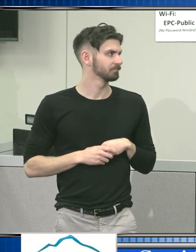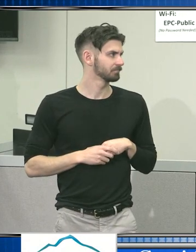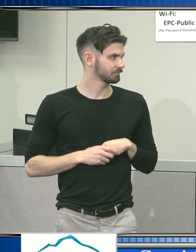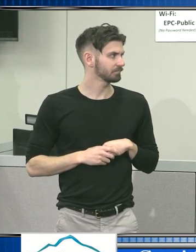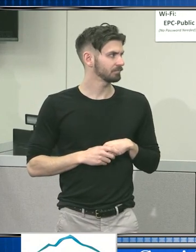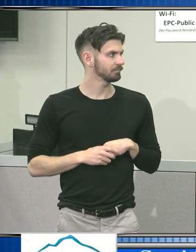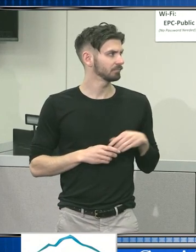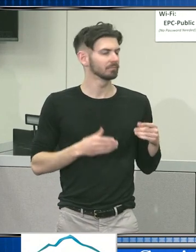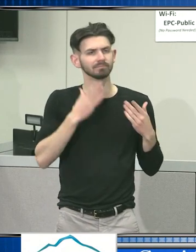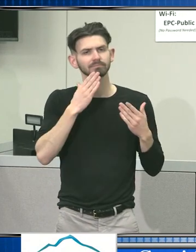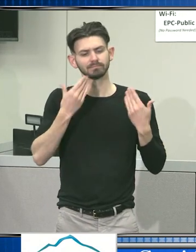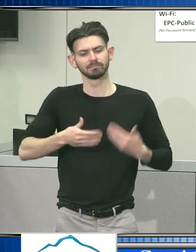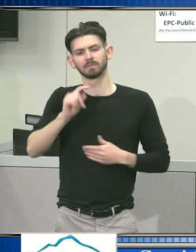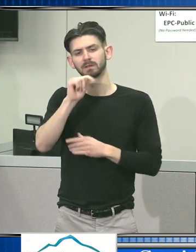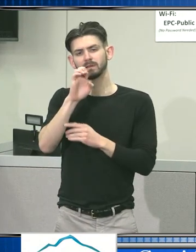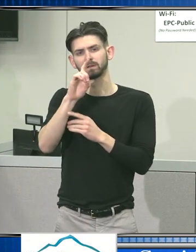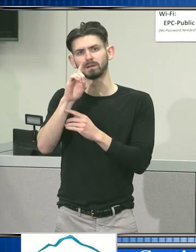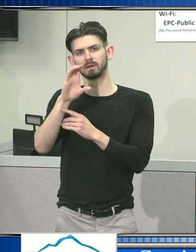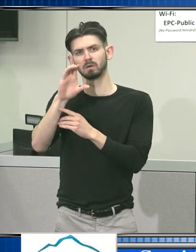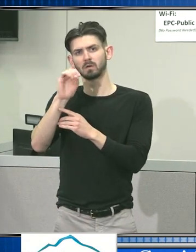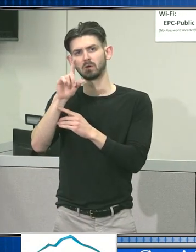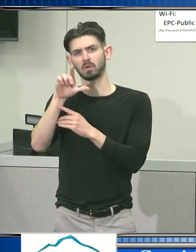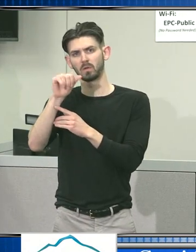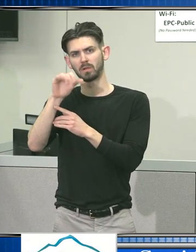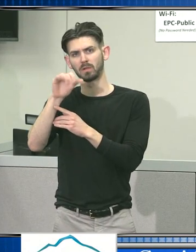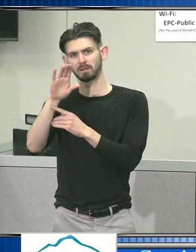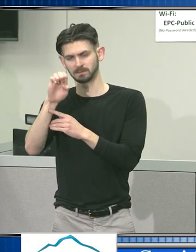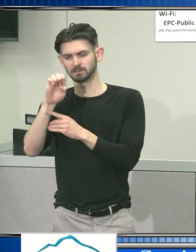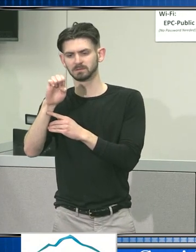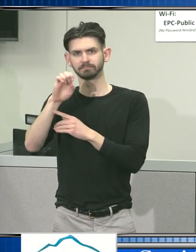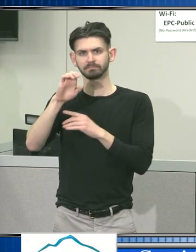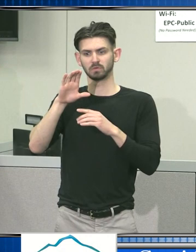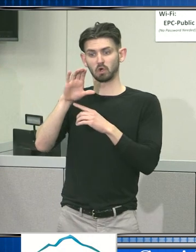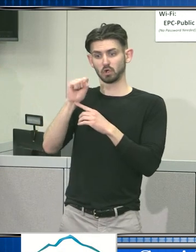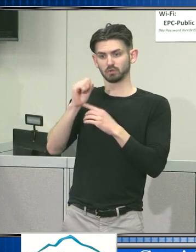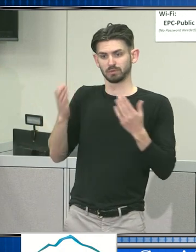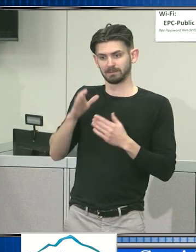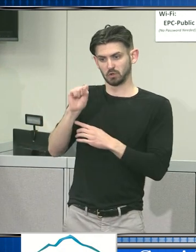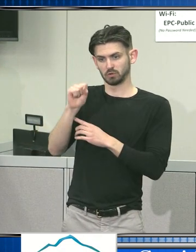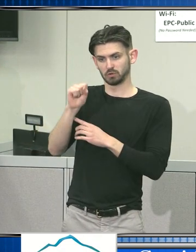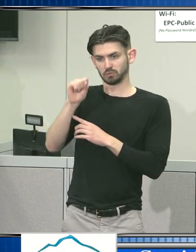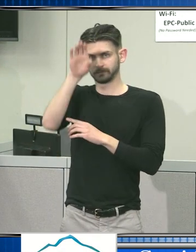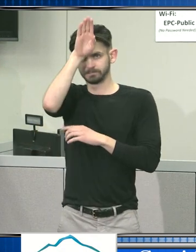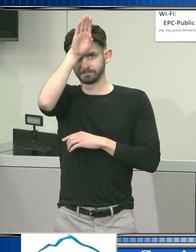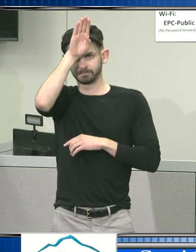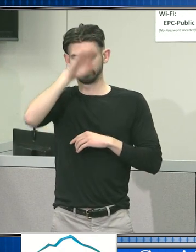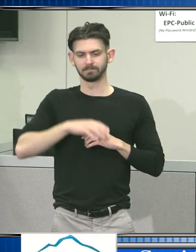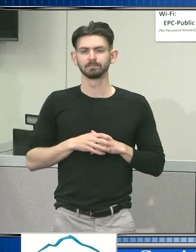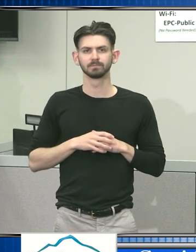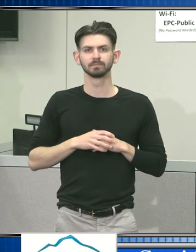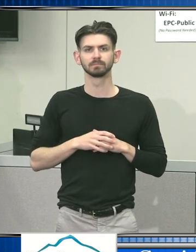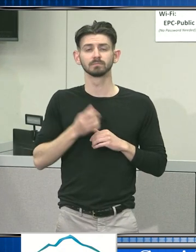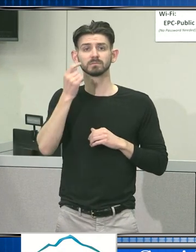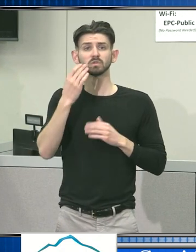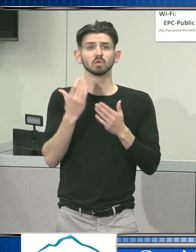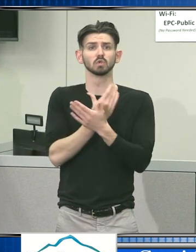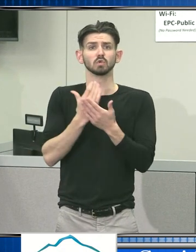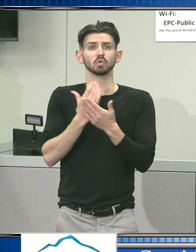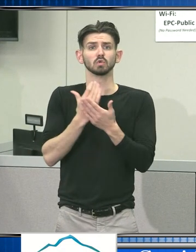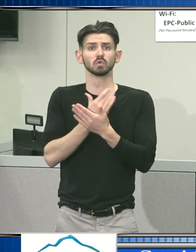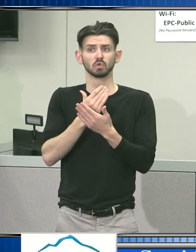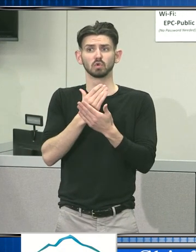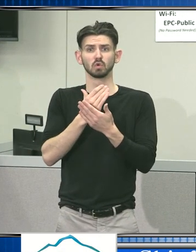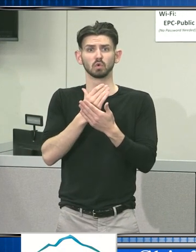Thank you. Thank you, everyone. I'm Ted Collas, Colorado Springs Fire Chief. I'm here today to tell you about a new triage protocol that the Colorado Springs